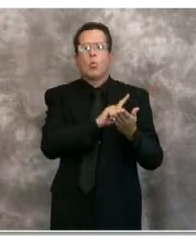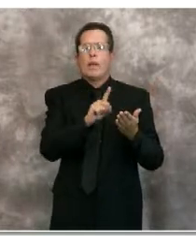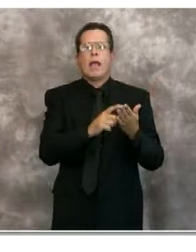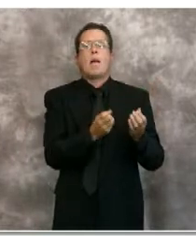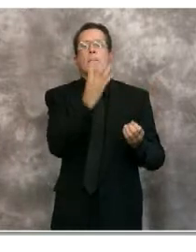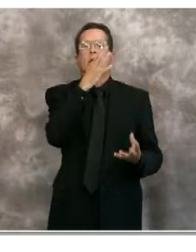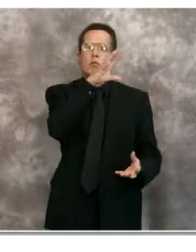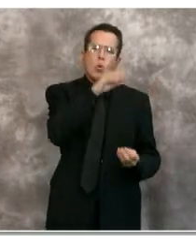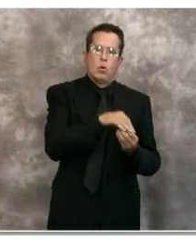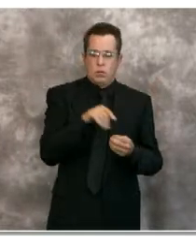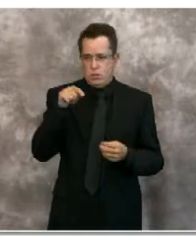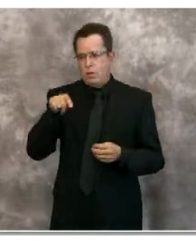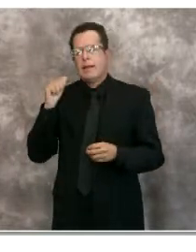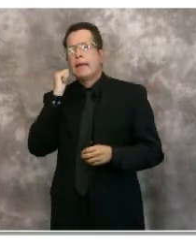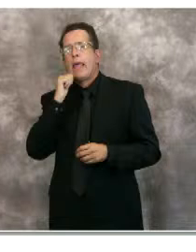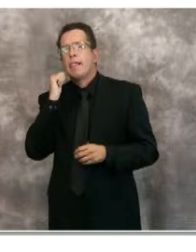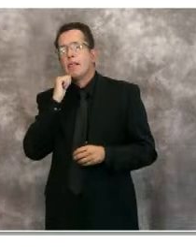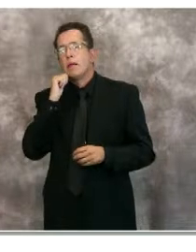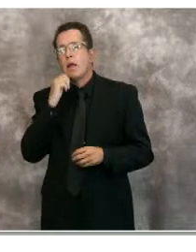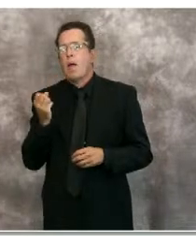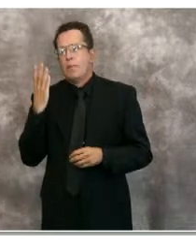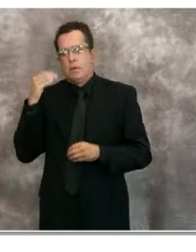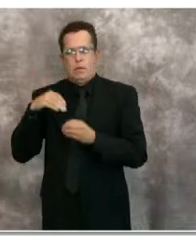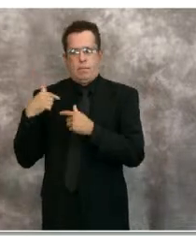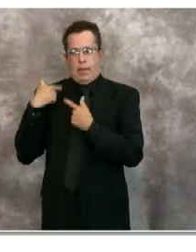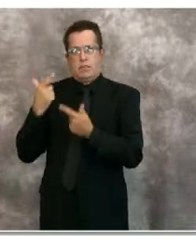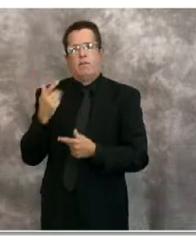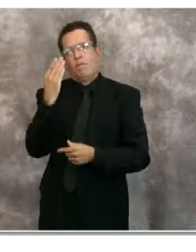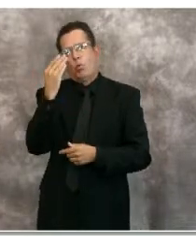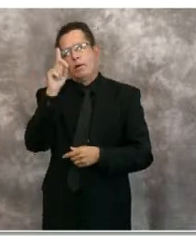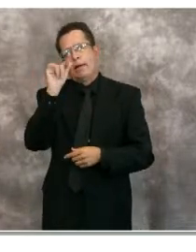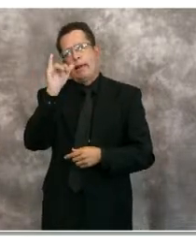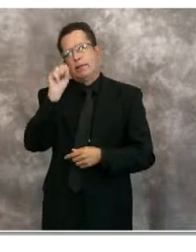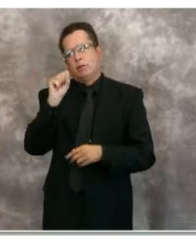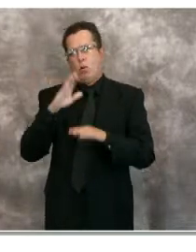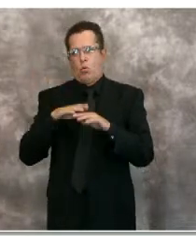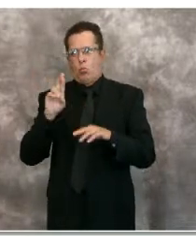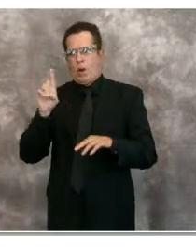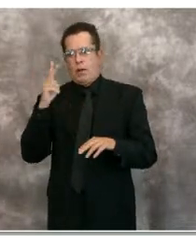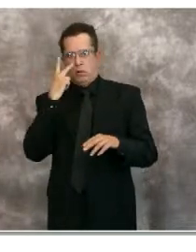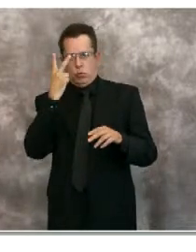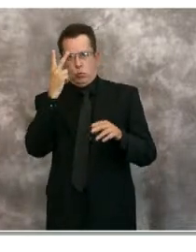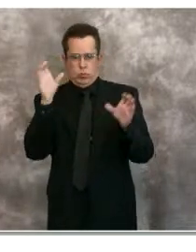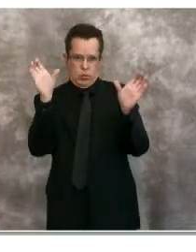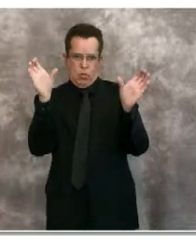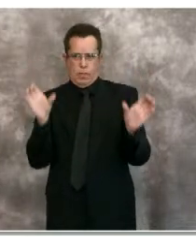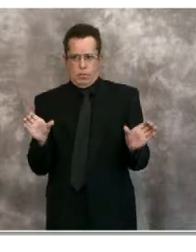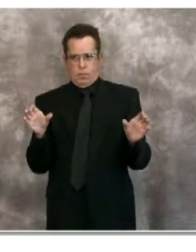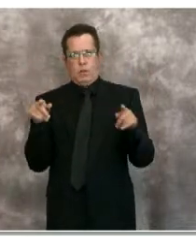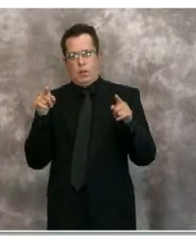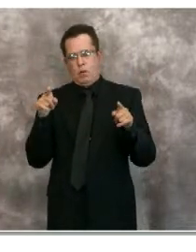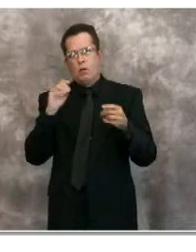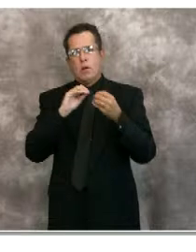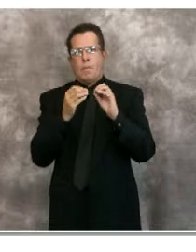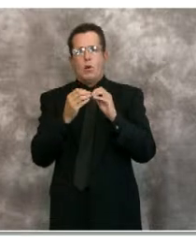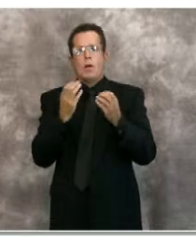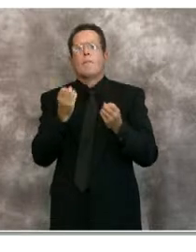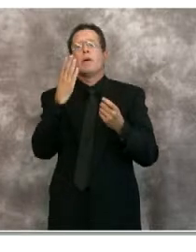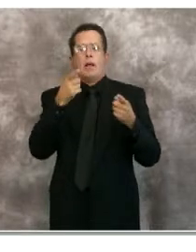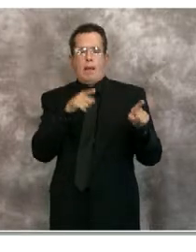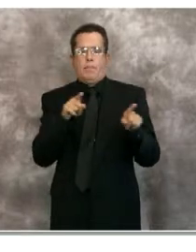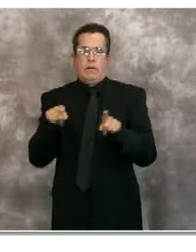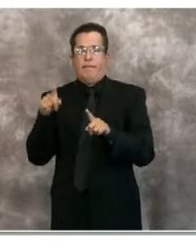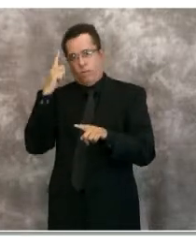cases for the past 14 days on the right side. So you'll see here the number of cases